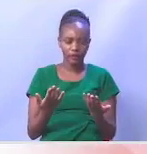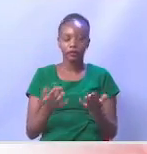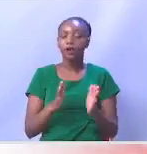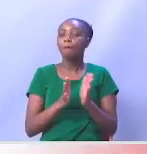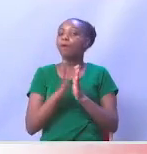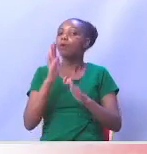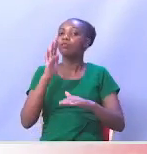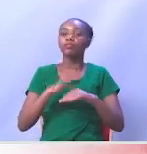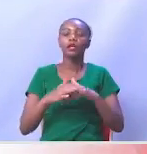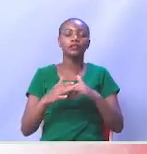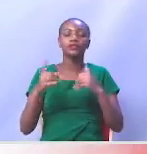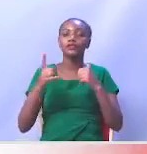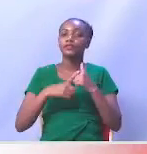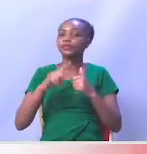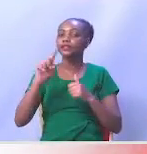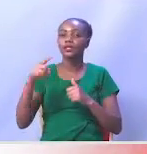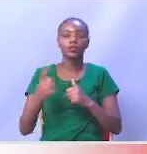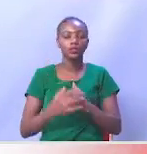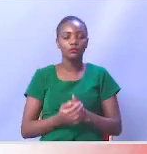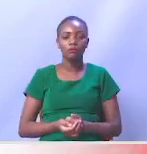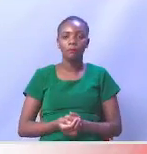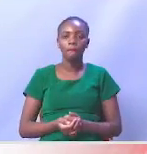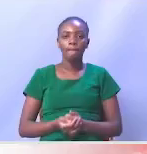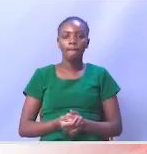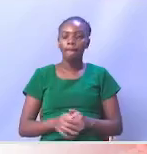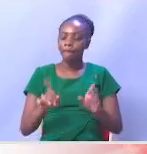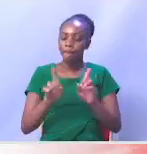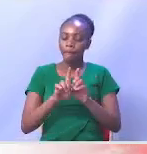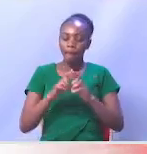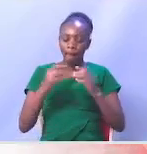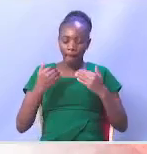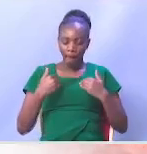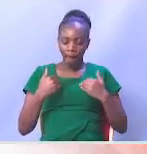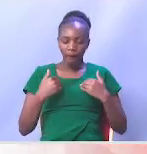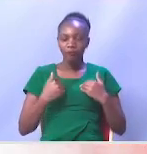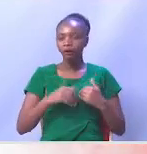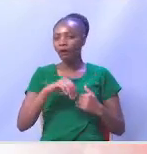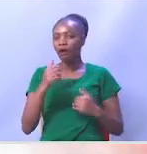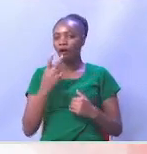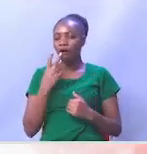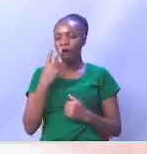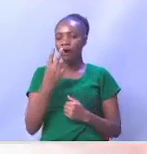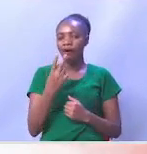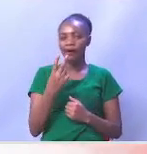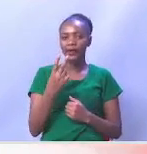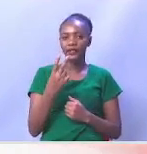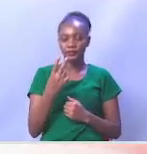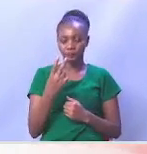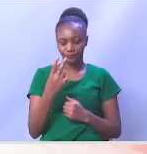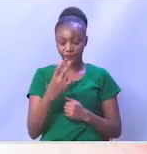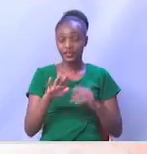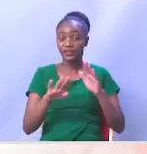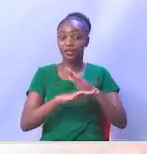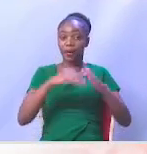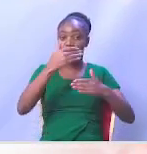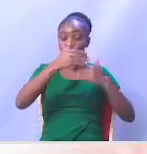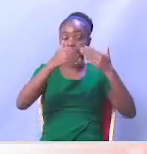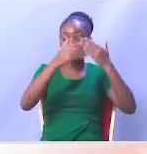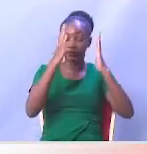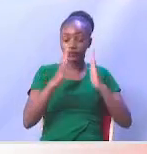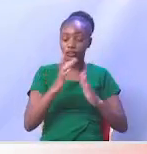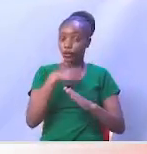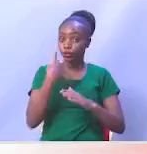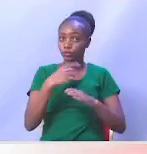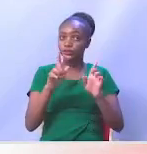exceed over 6,000. We have also another 200 subcontractors who